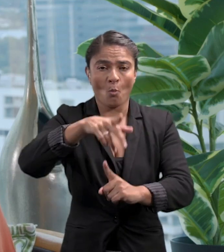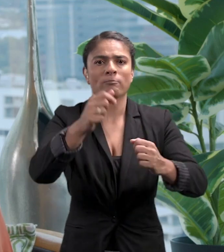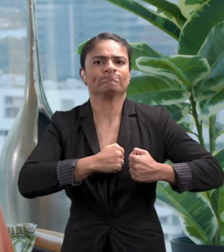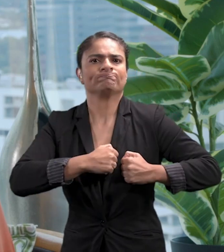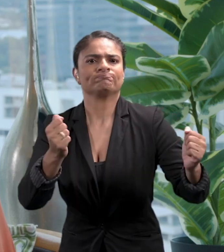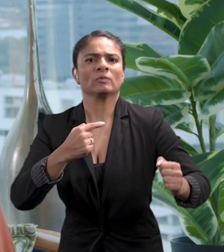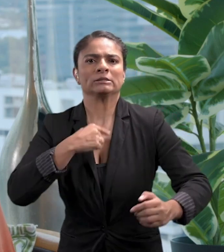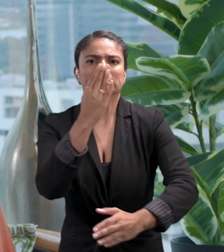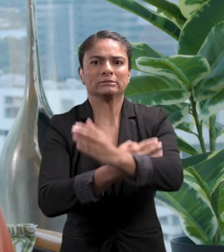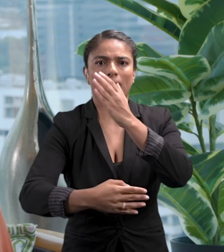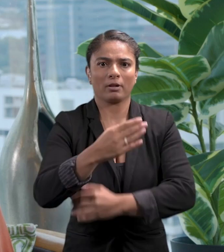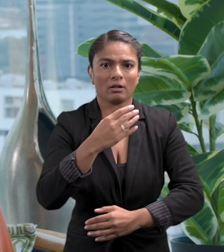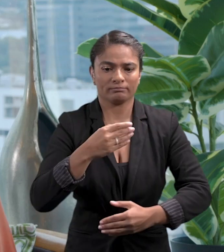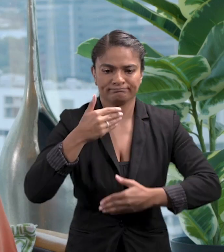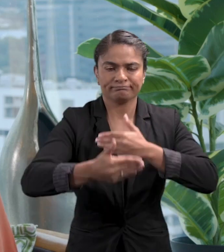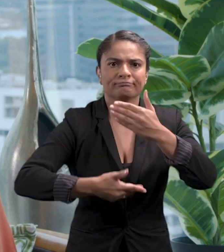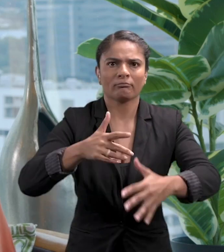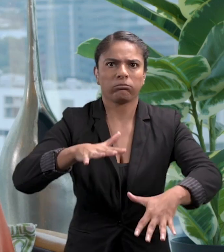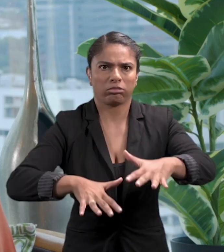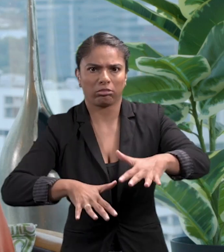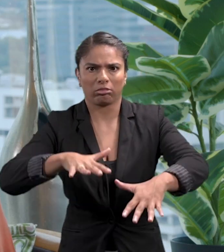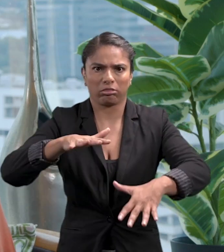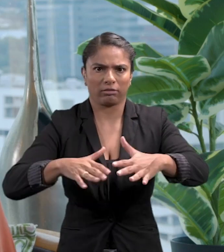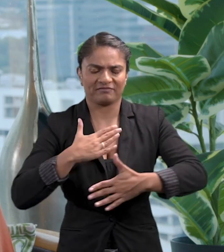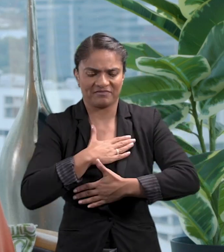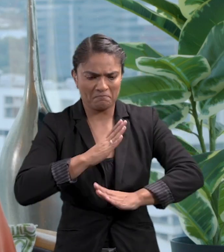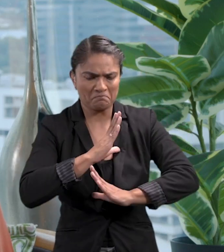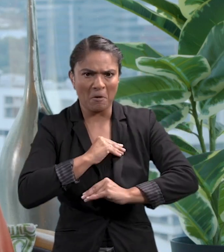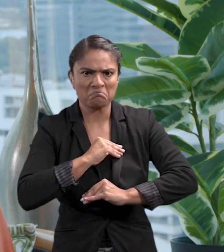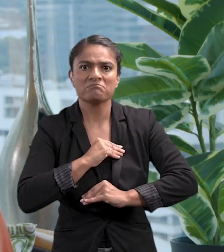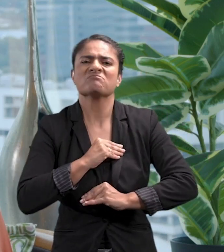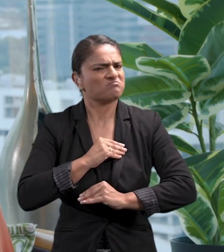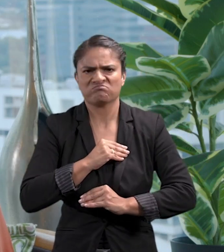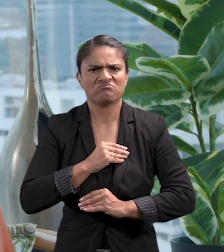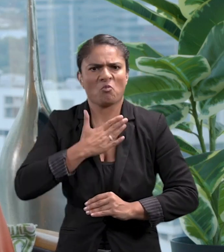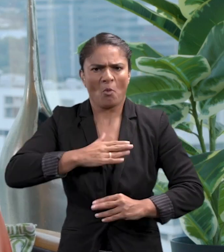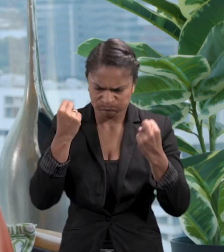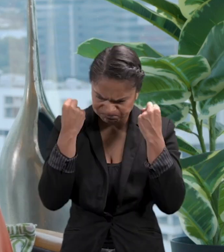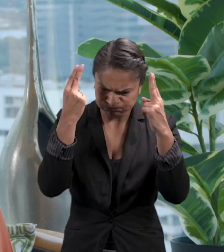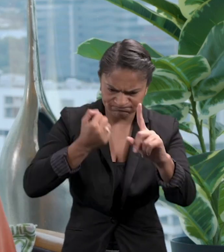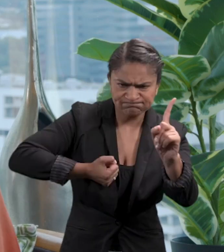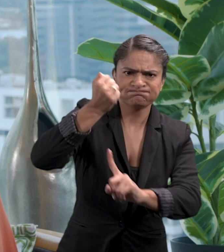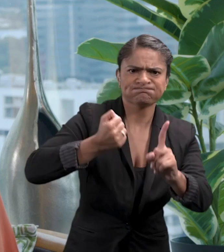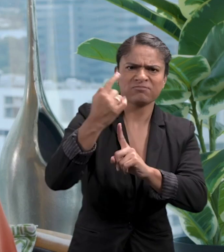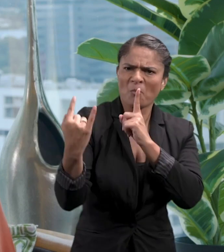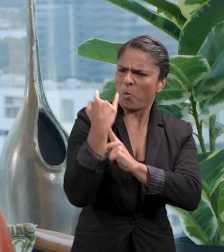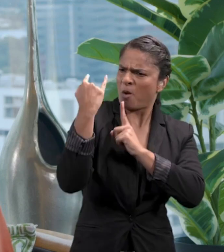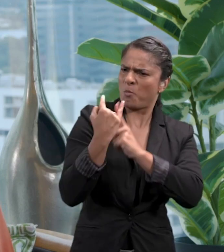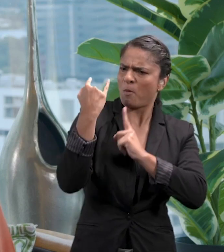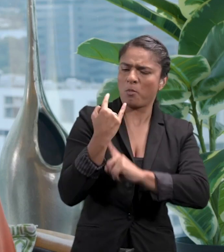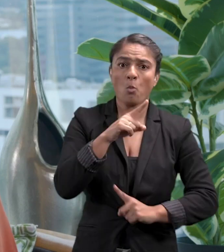bekend gemaak het vir doeleindes van haar leerlingskap, het haar laat wankel. Sy is vasbeslote om afknouery en teistering wat volg